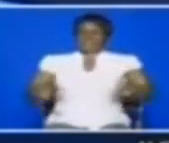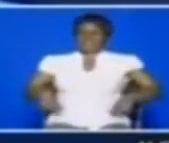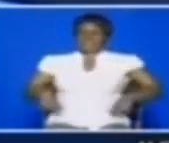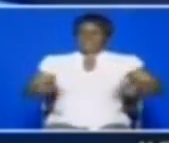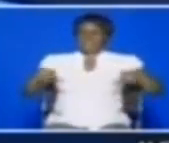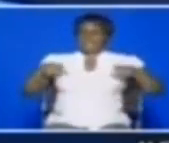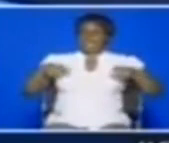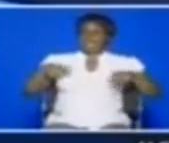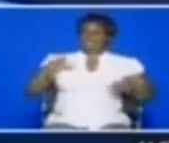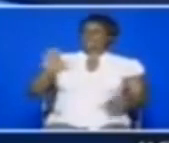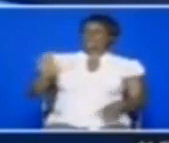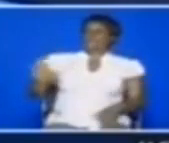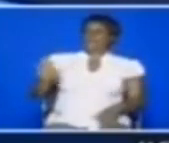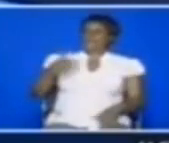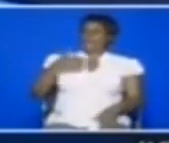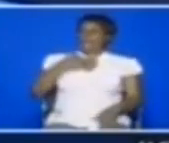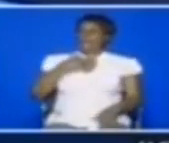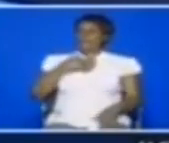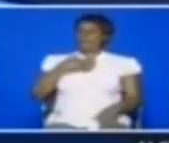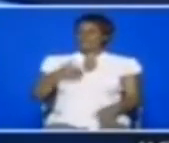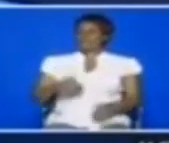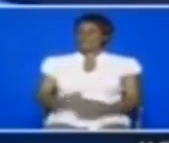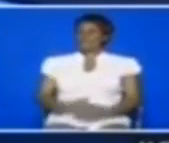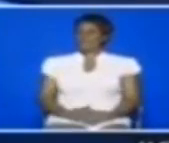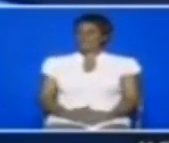Ambassador Bethuel Kiplagat.